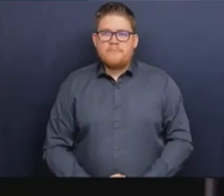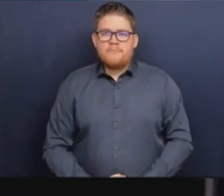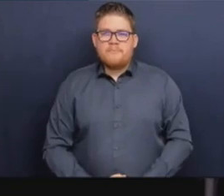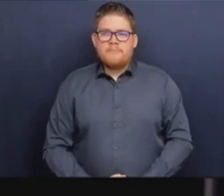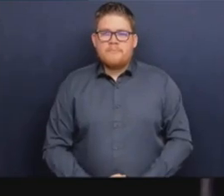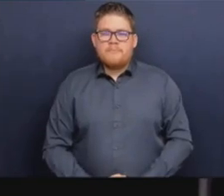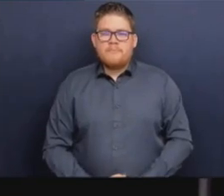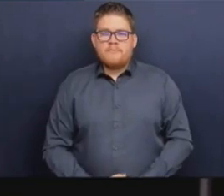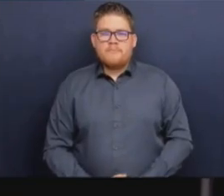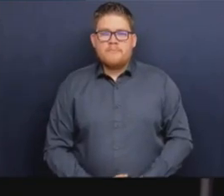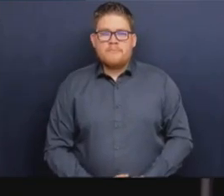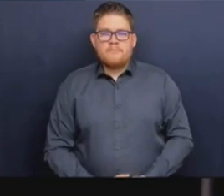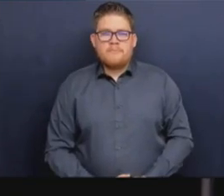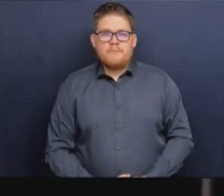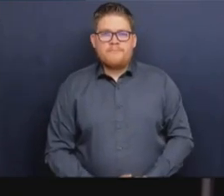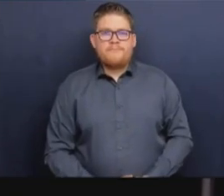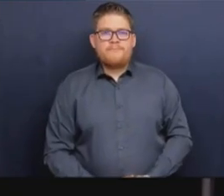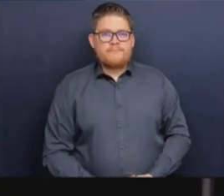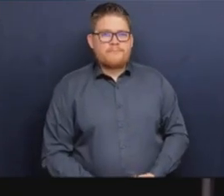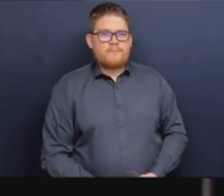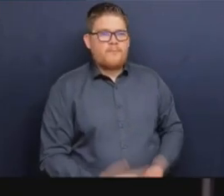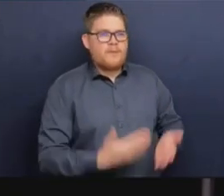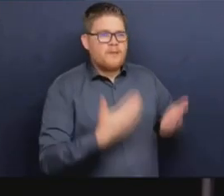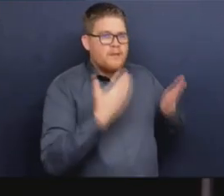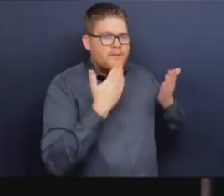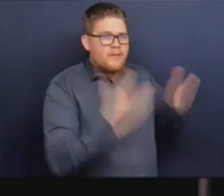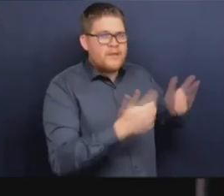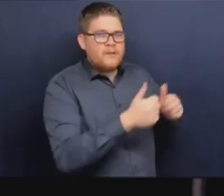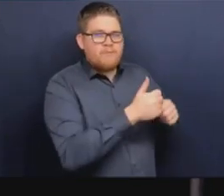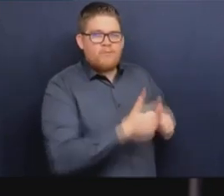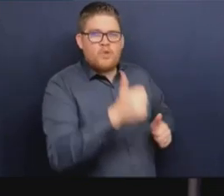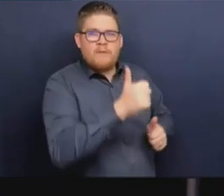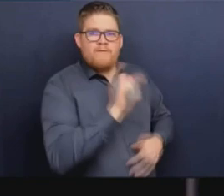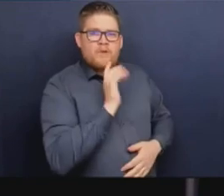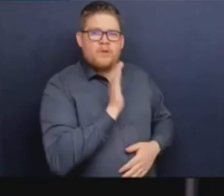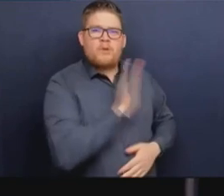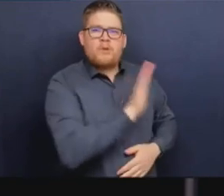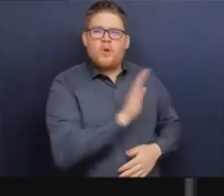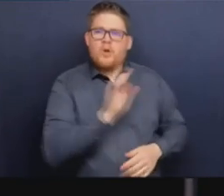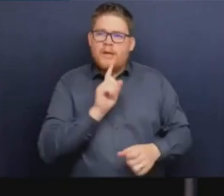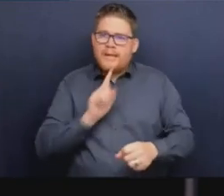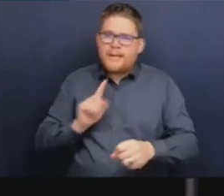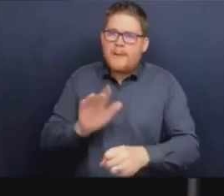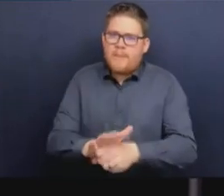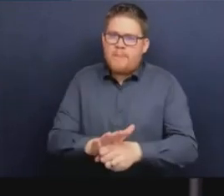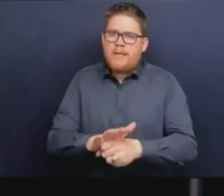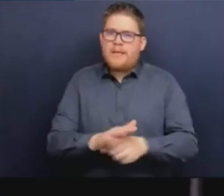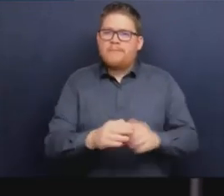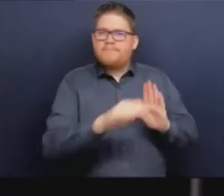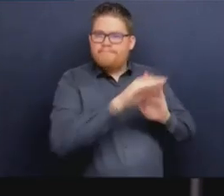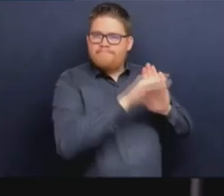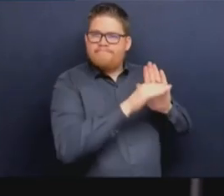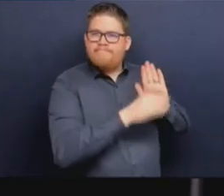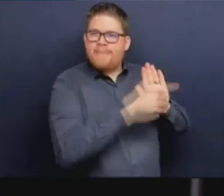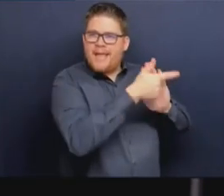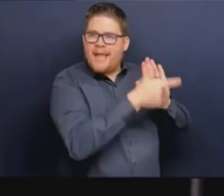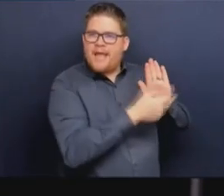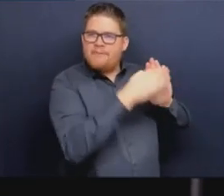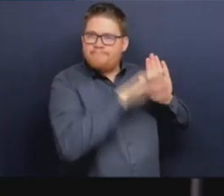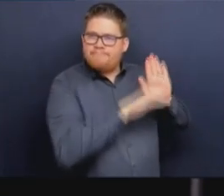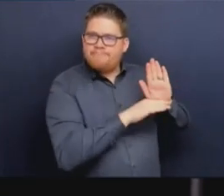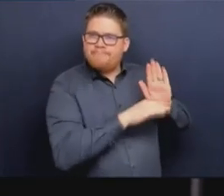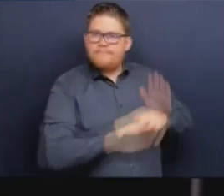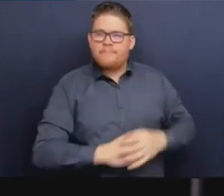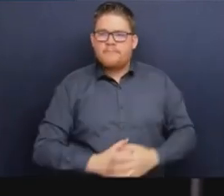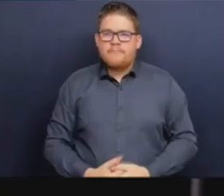Thank you so much, Premier, for your commitment to the anti-racist BC, but also to mandate letter that you gave to me to